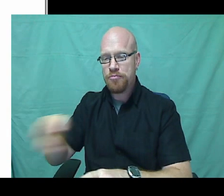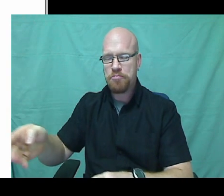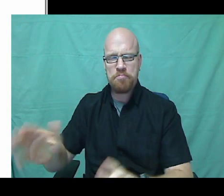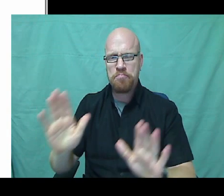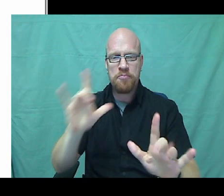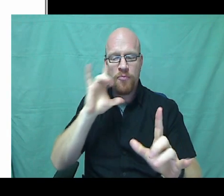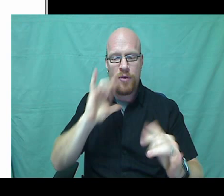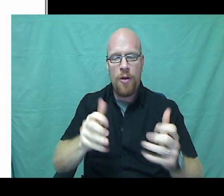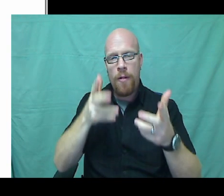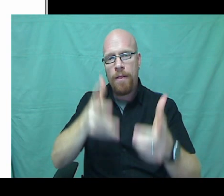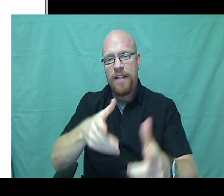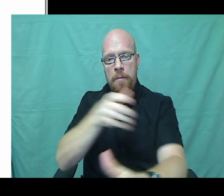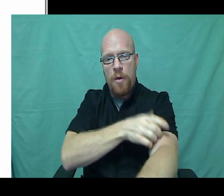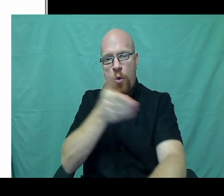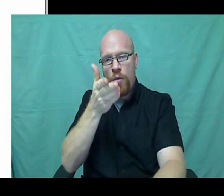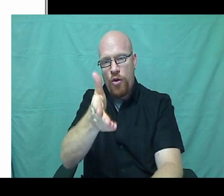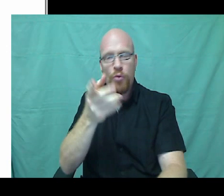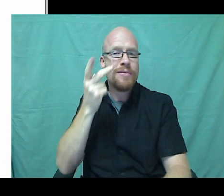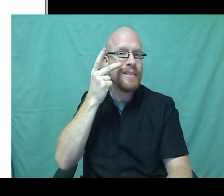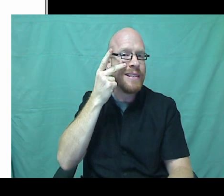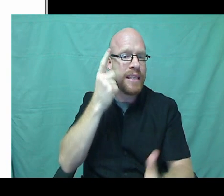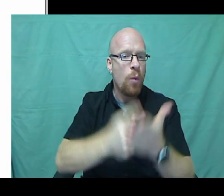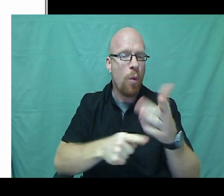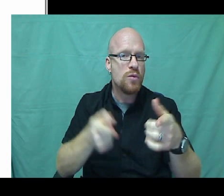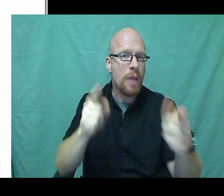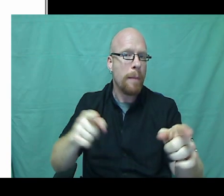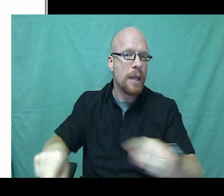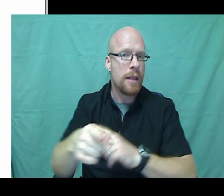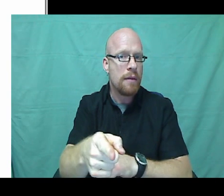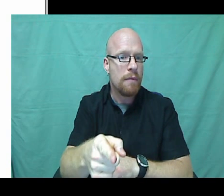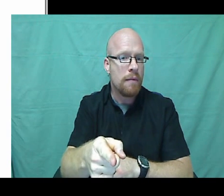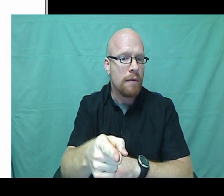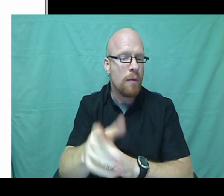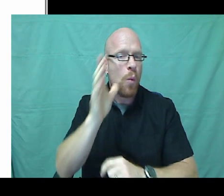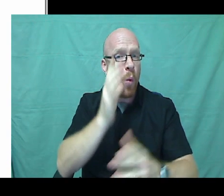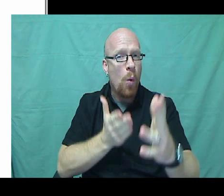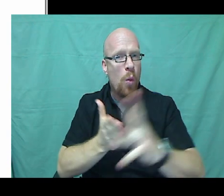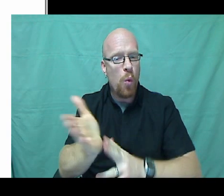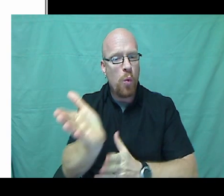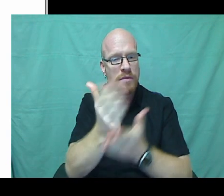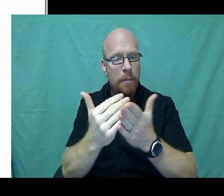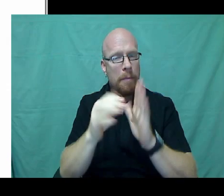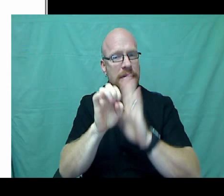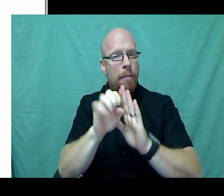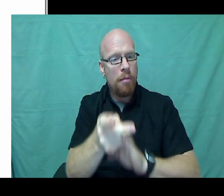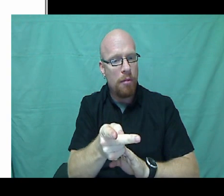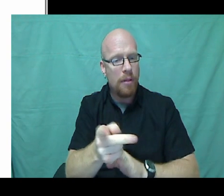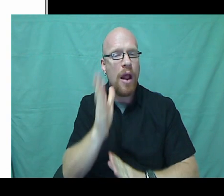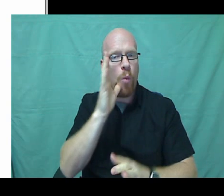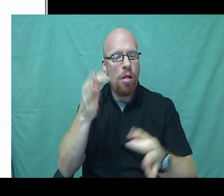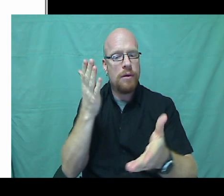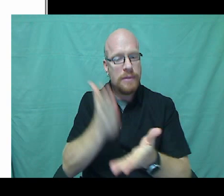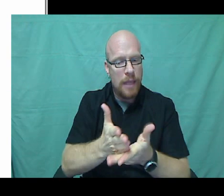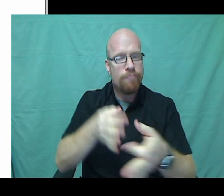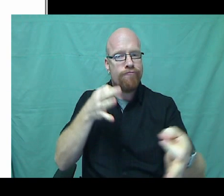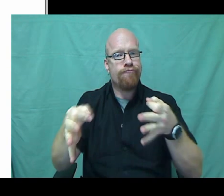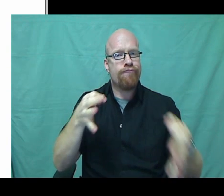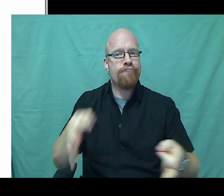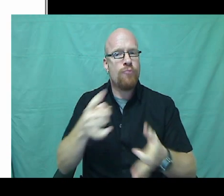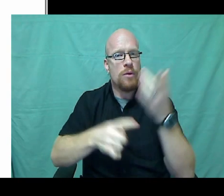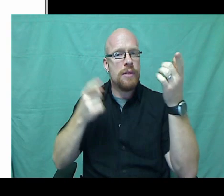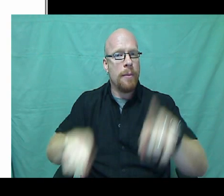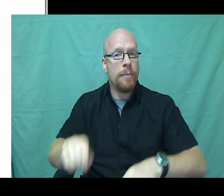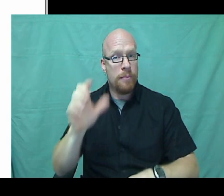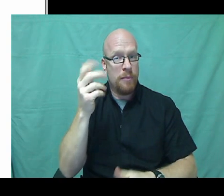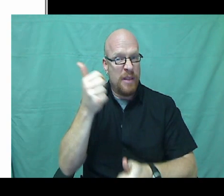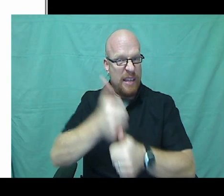that answer 6 to the 7th unmultiplied. We're going to leave it as 6 to the 7th. Now, I'll be doing some examples, and I